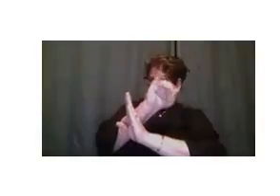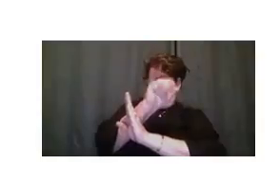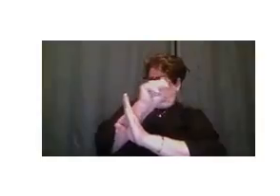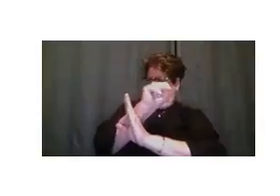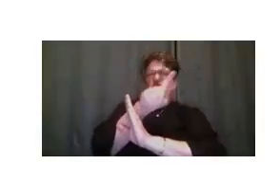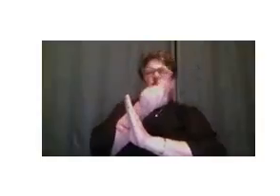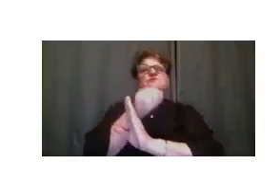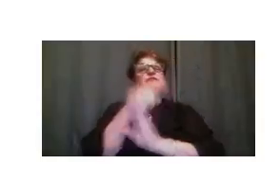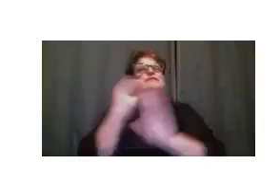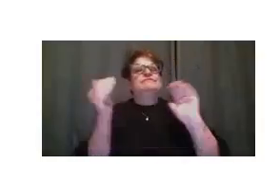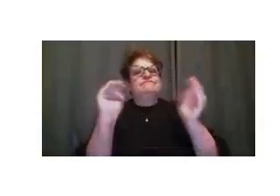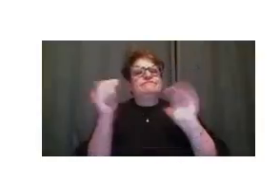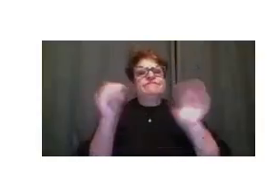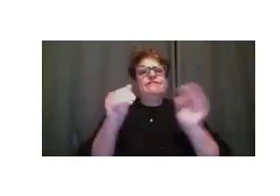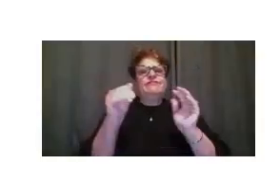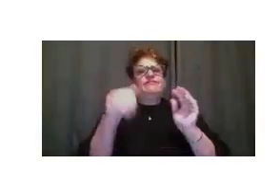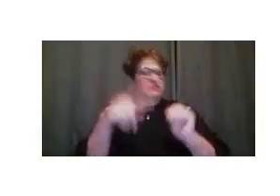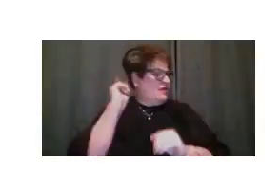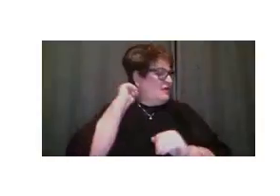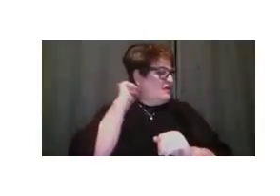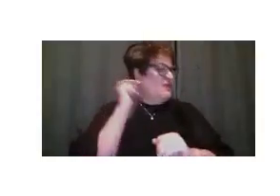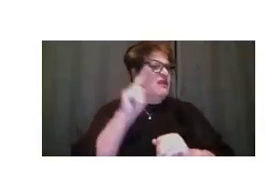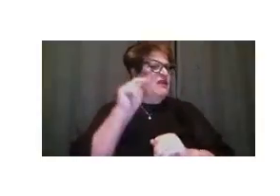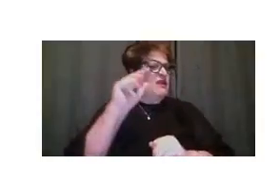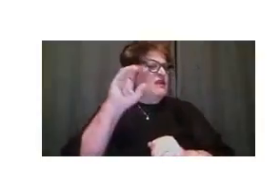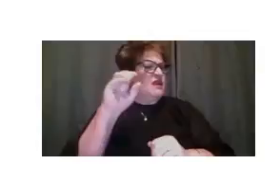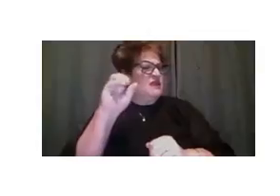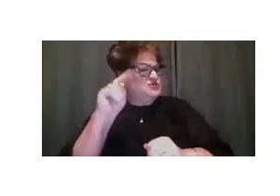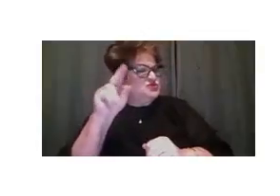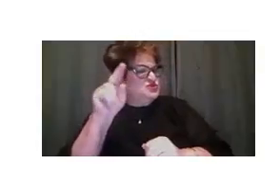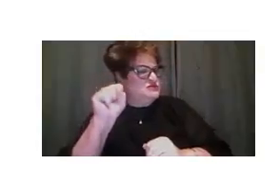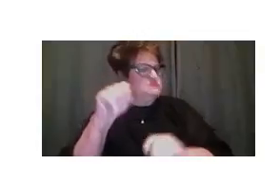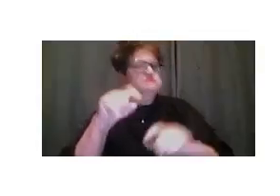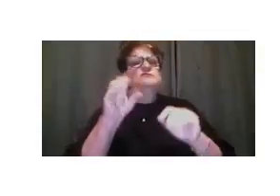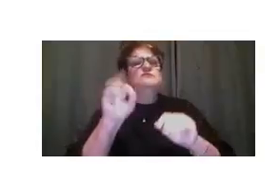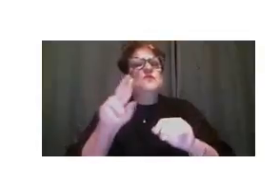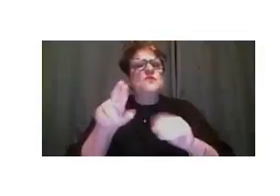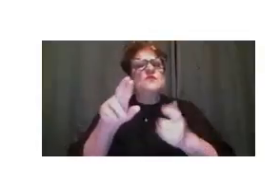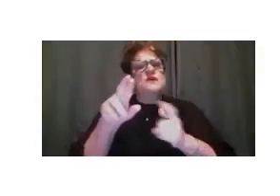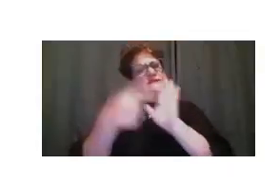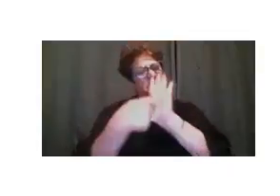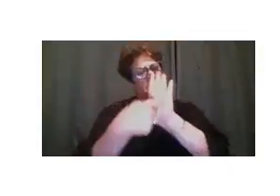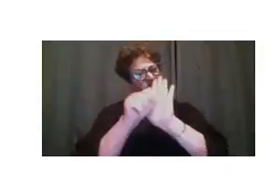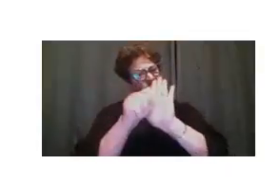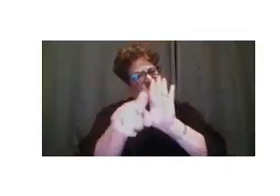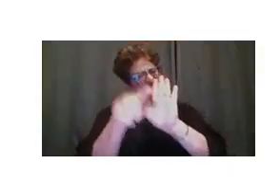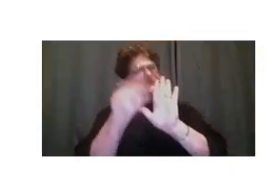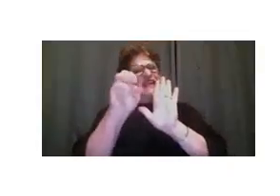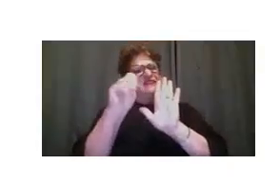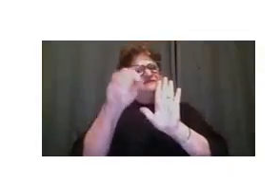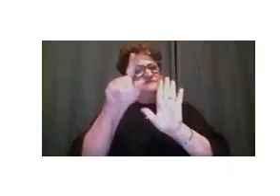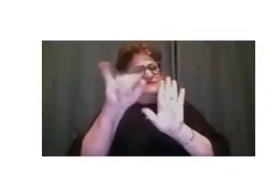it from our conscious bias, also known as explicit bias. First, we need to realize that between our 5